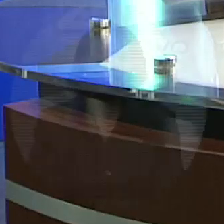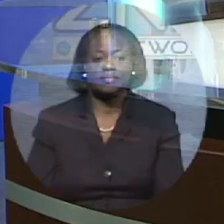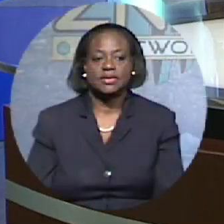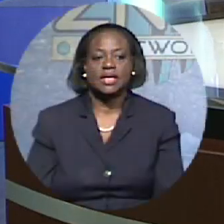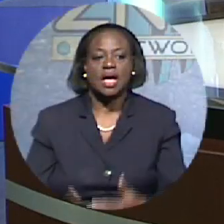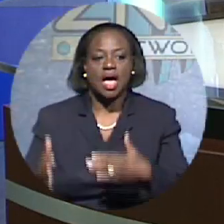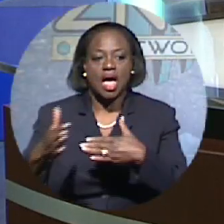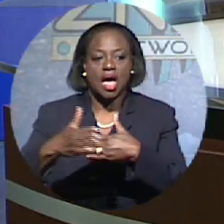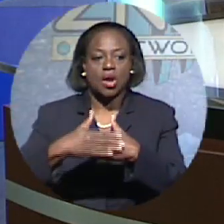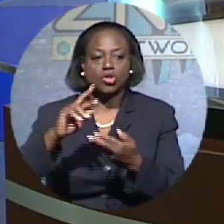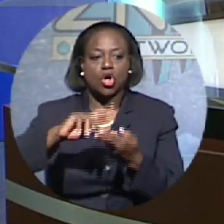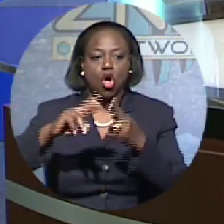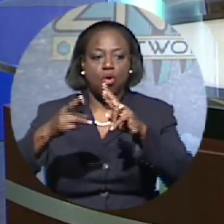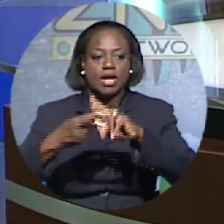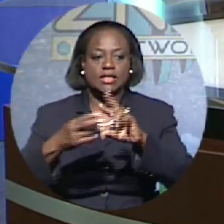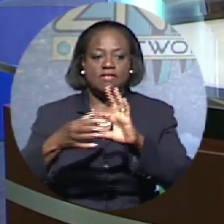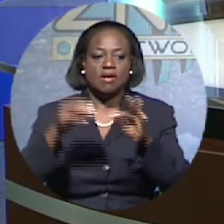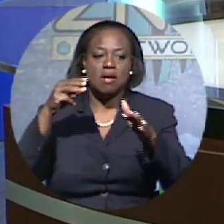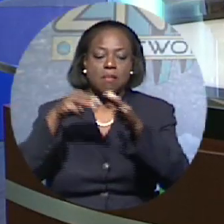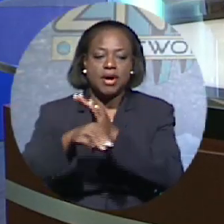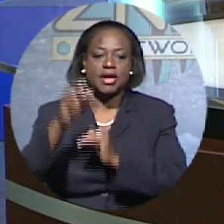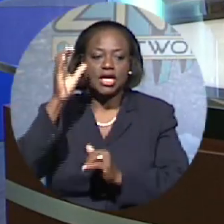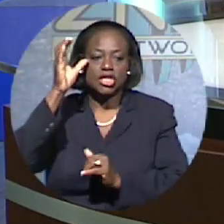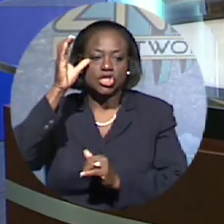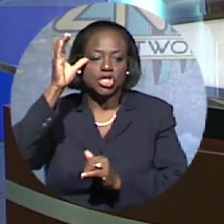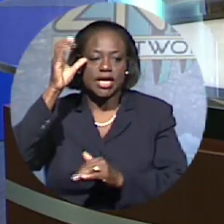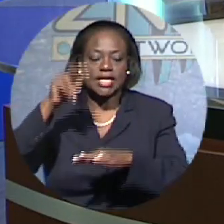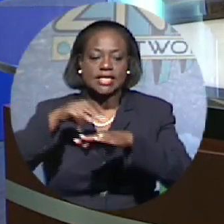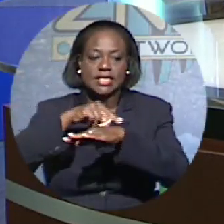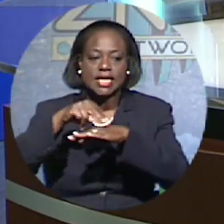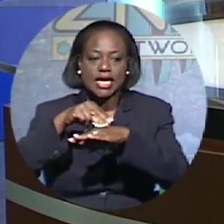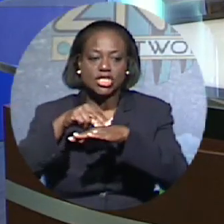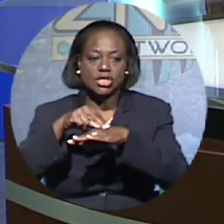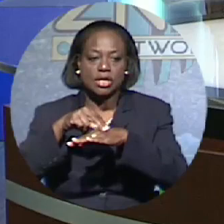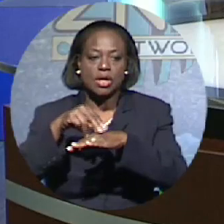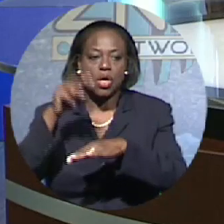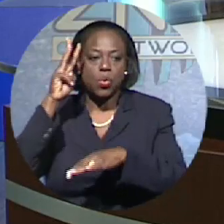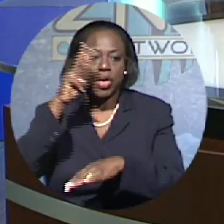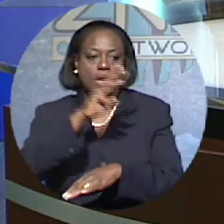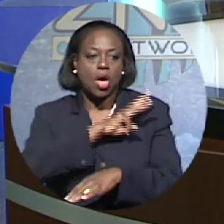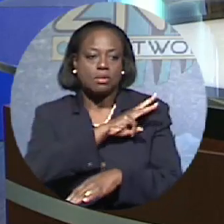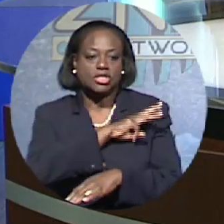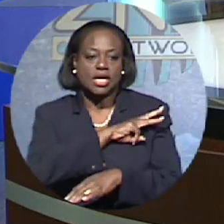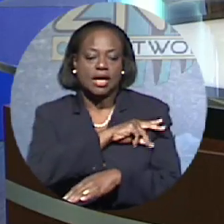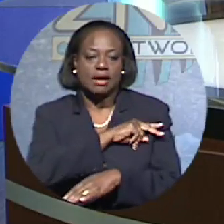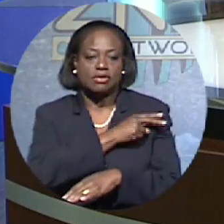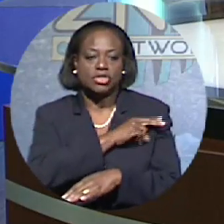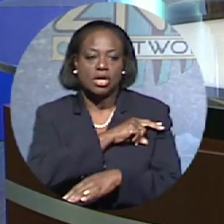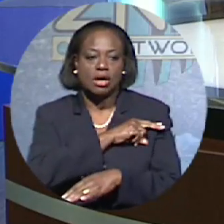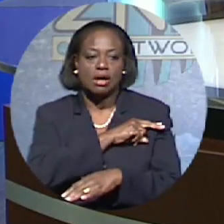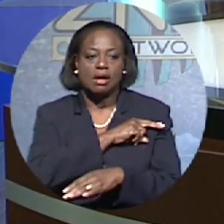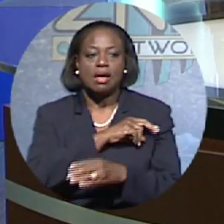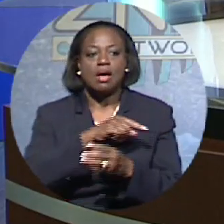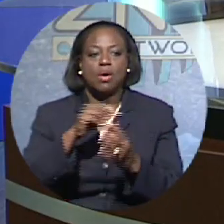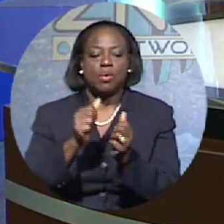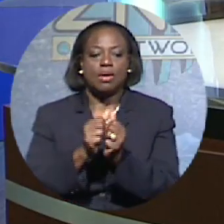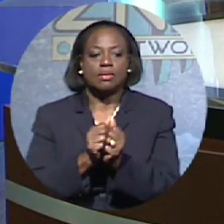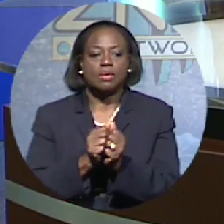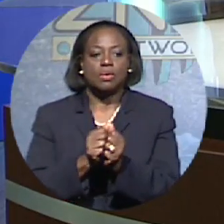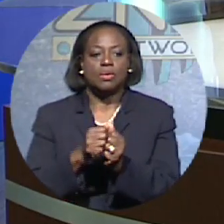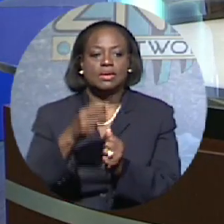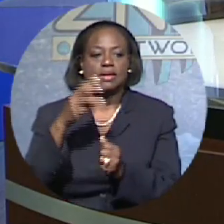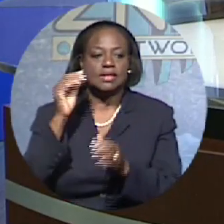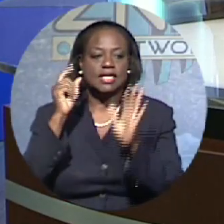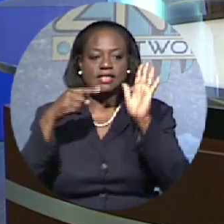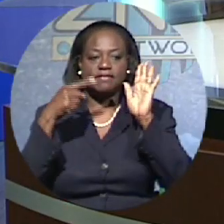A close relative of murdered Chinese national Wing Hong Chang among the witnesses testifying during the trial in the Supreme Court today.